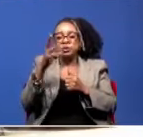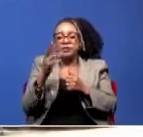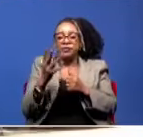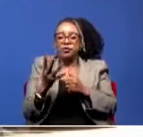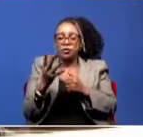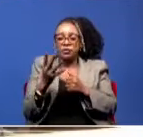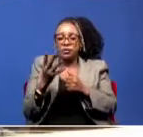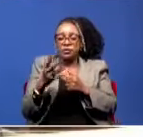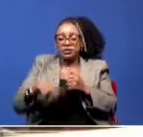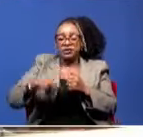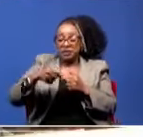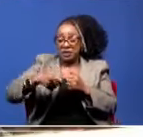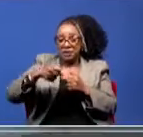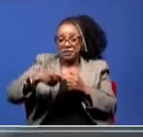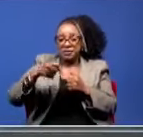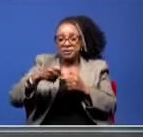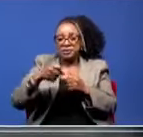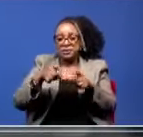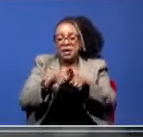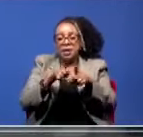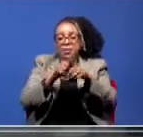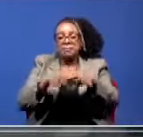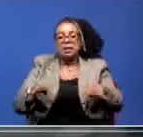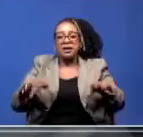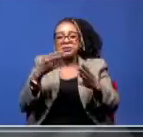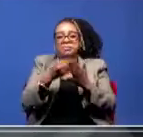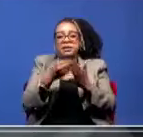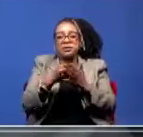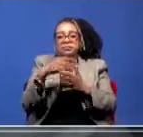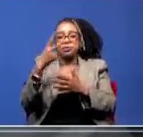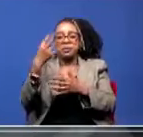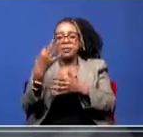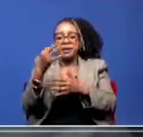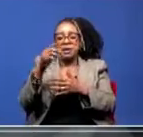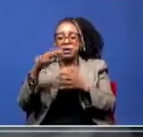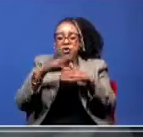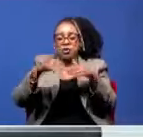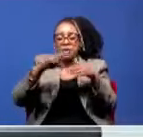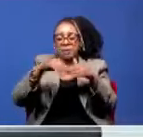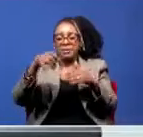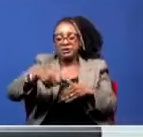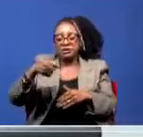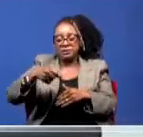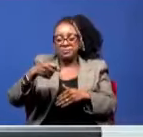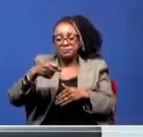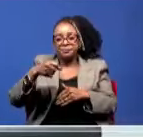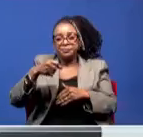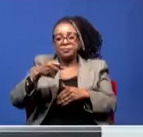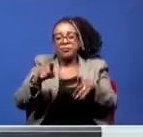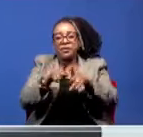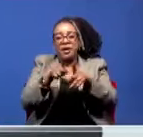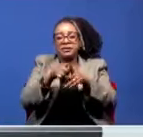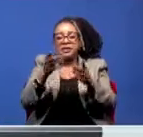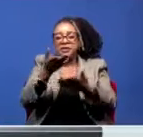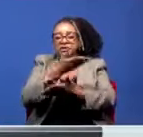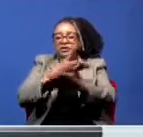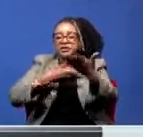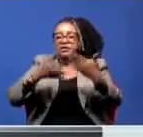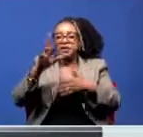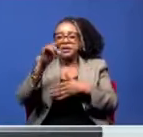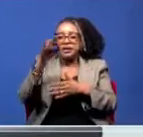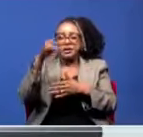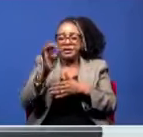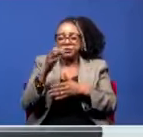499,224 such jerrycans at a market price of $23 per jerrycan. At an exchange rate of 100